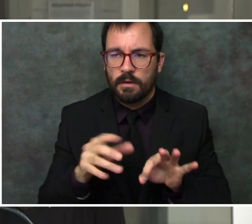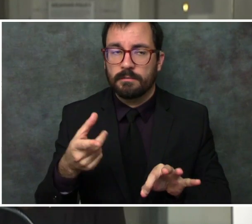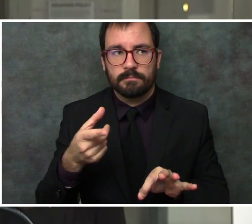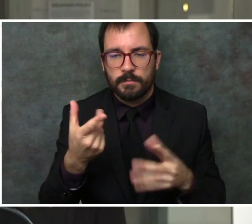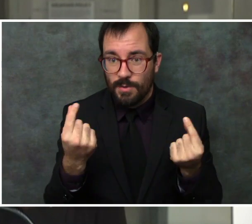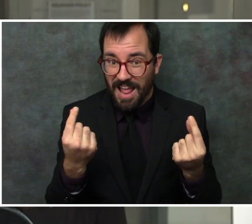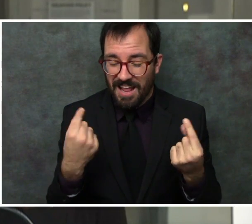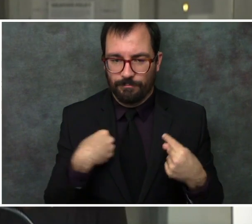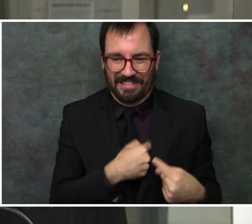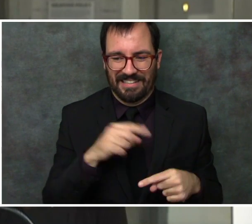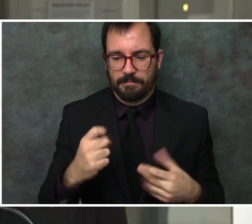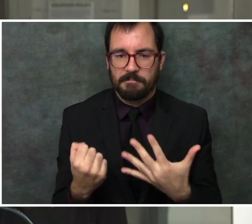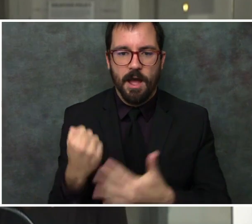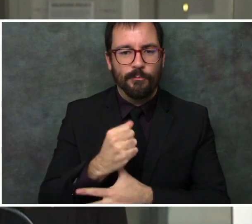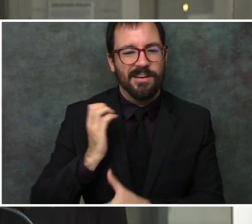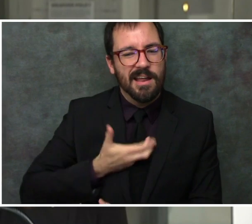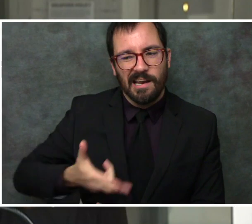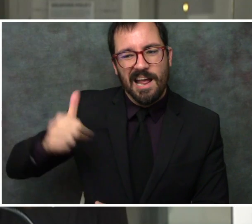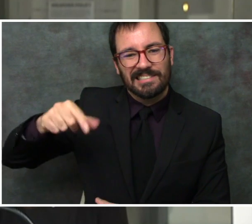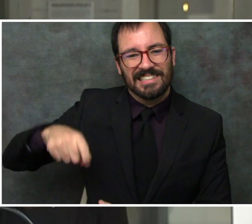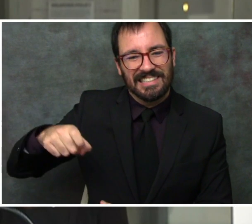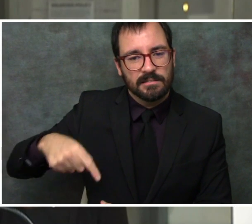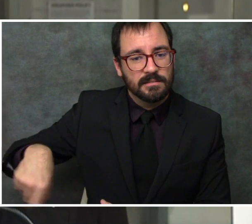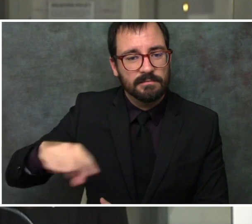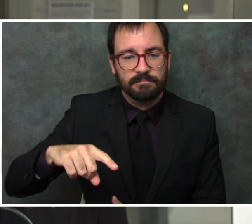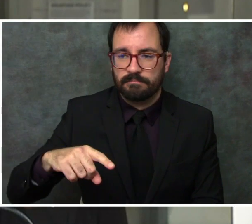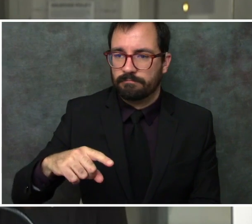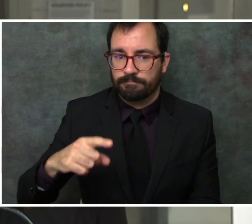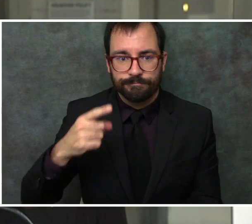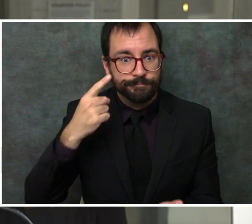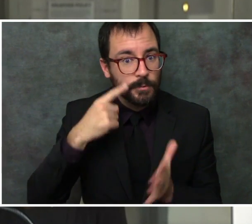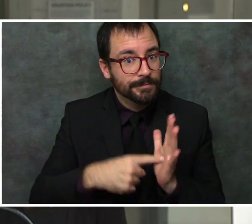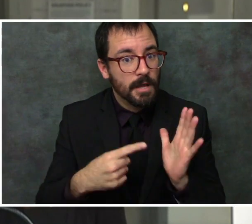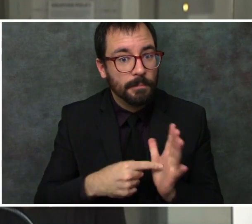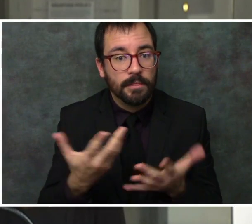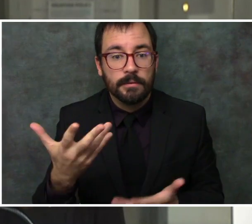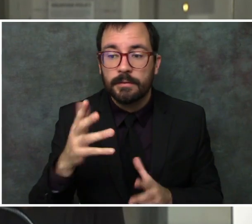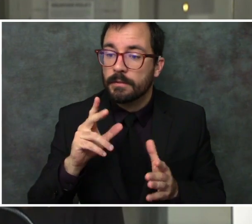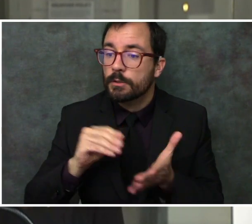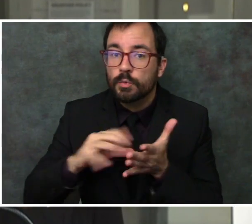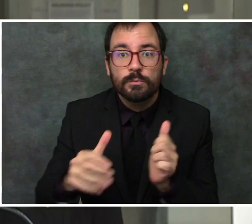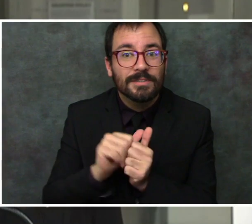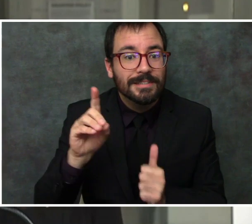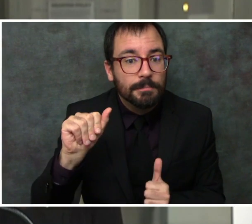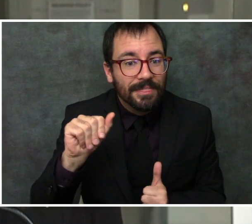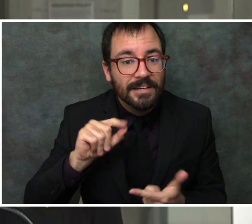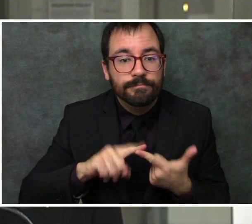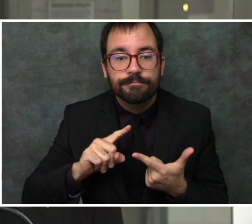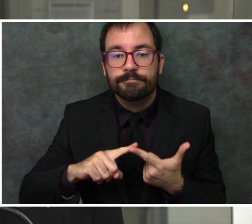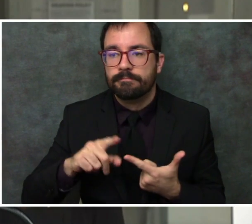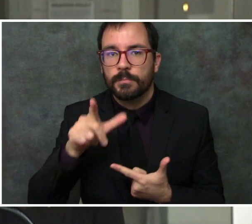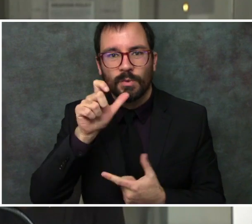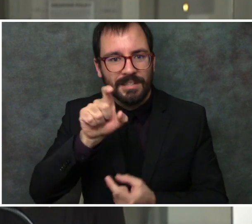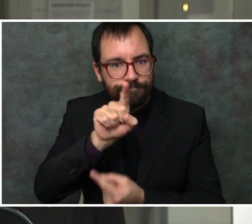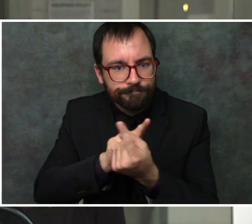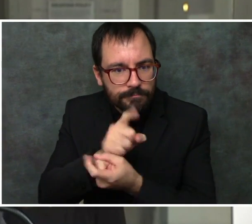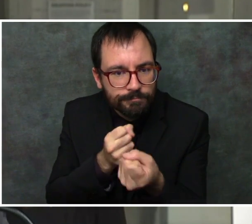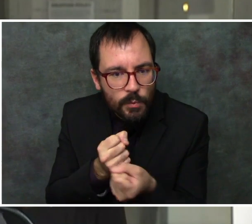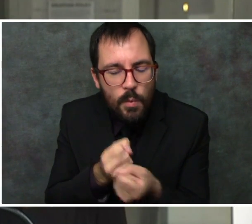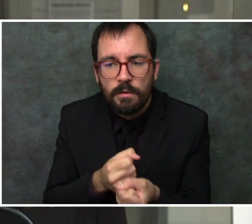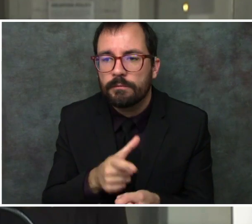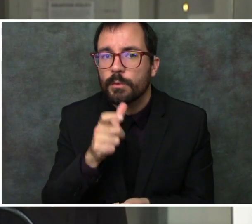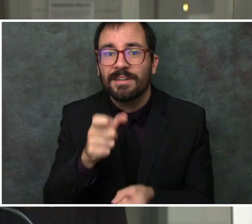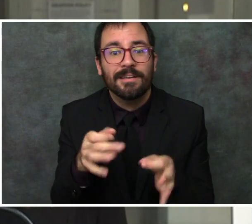need students in the plan. These are students with disabilities that require in-person supports, who require English